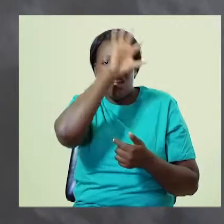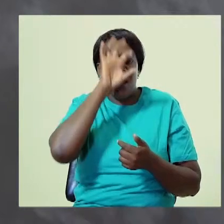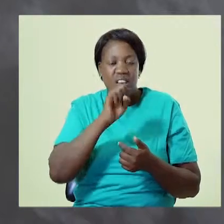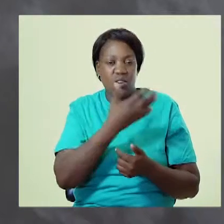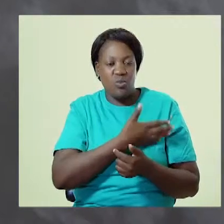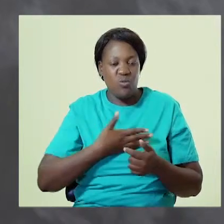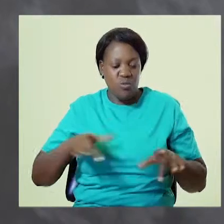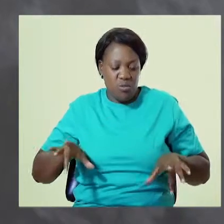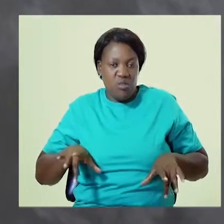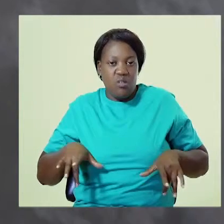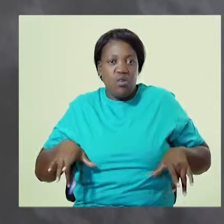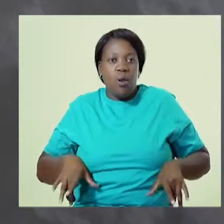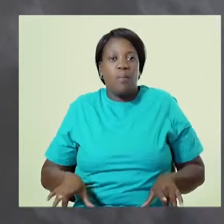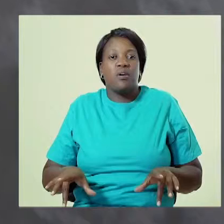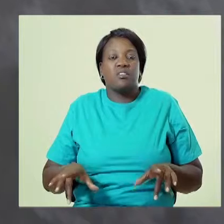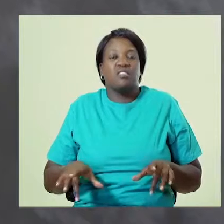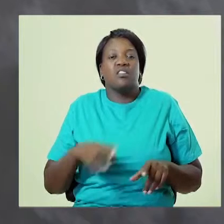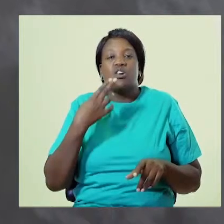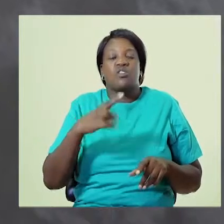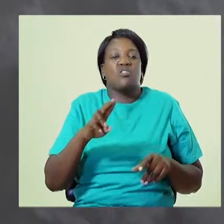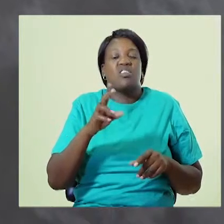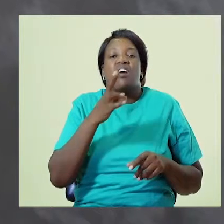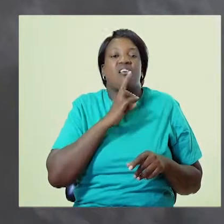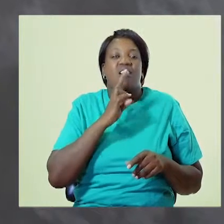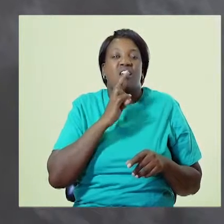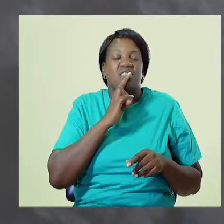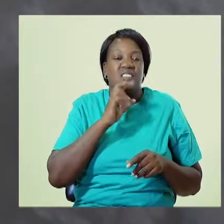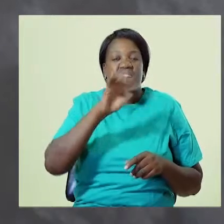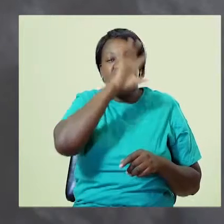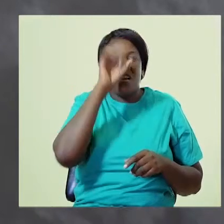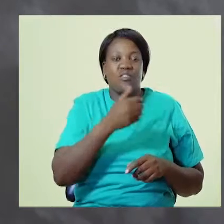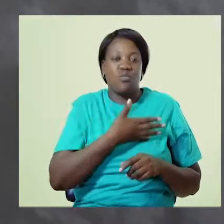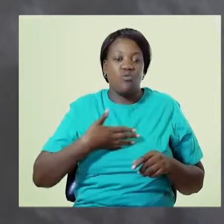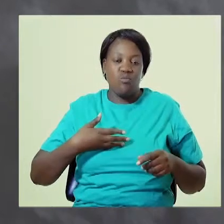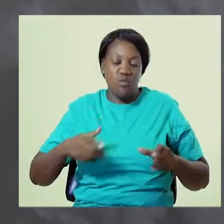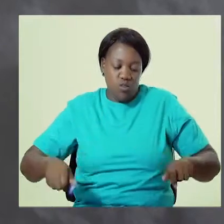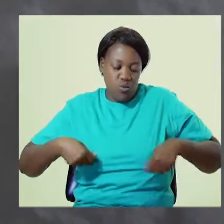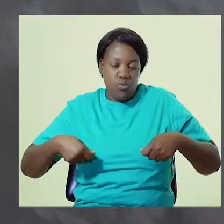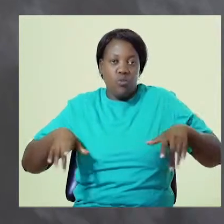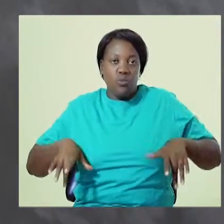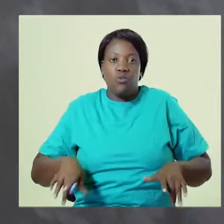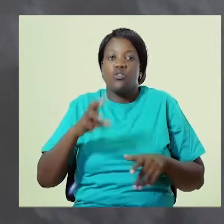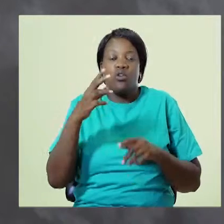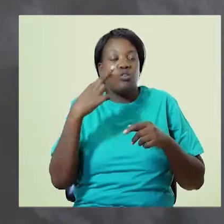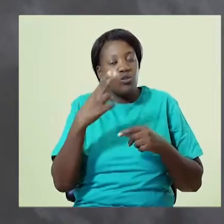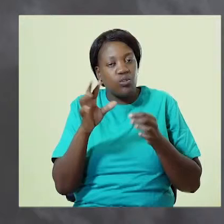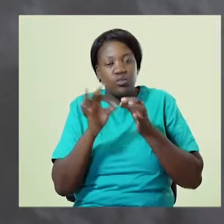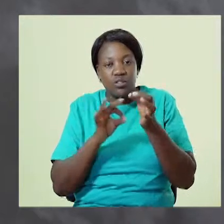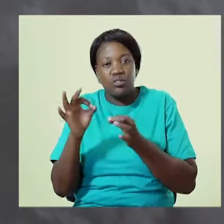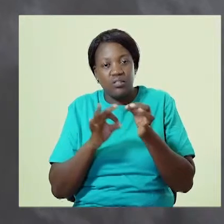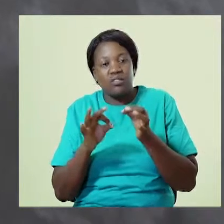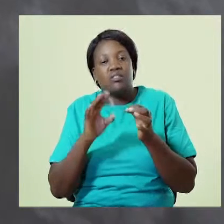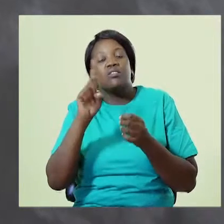You don't need to answer, African women wear pants because so, so, and so. No. You only give